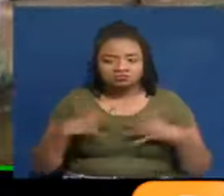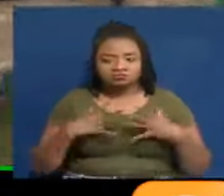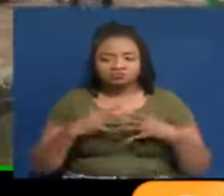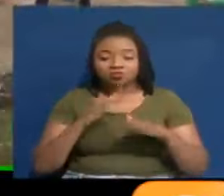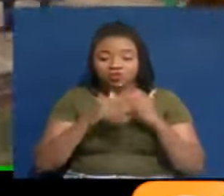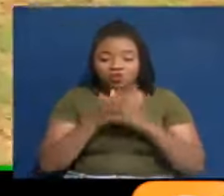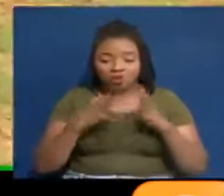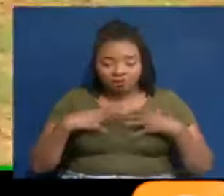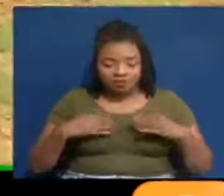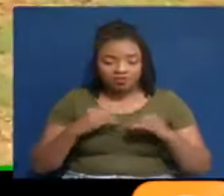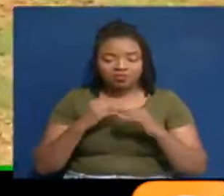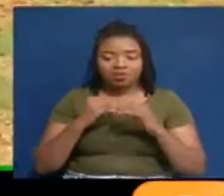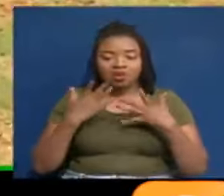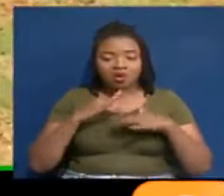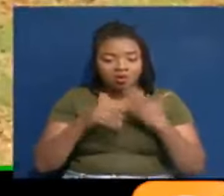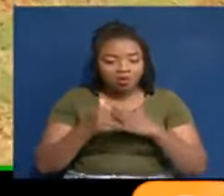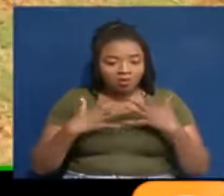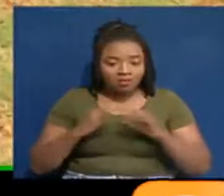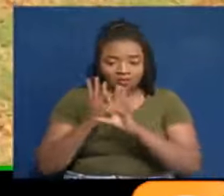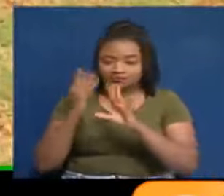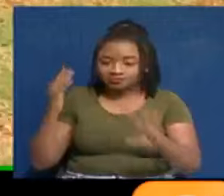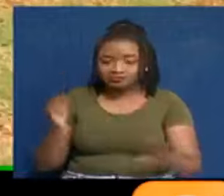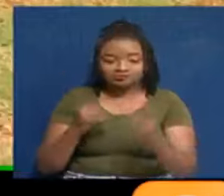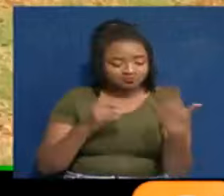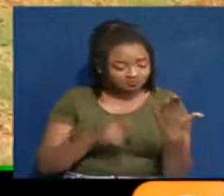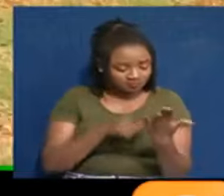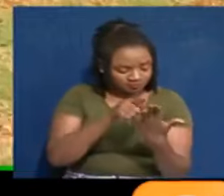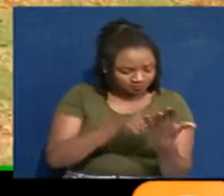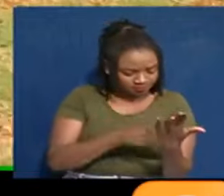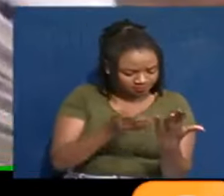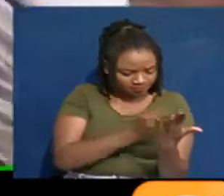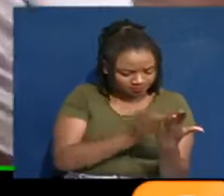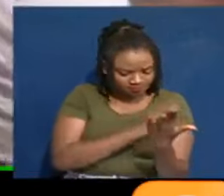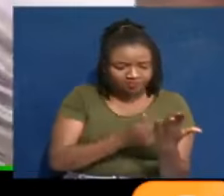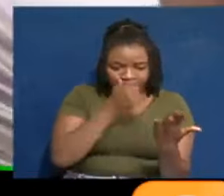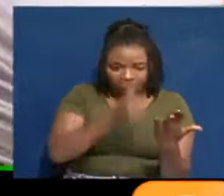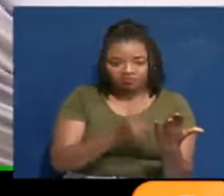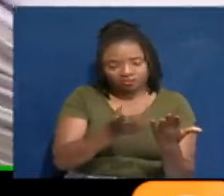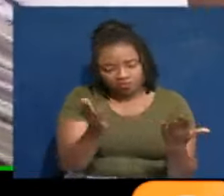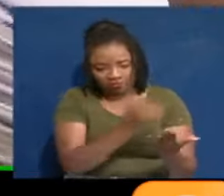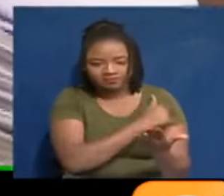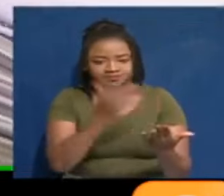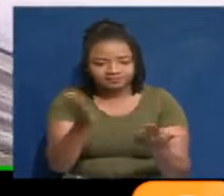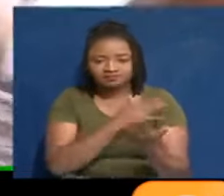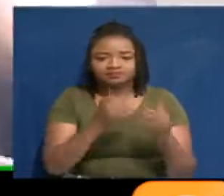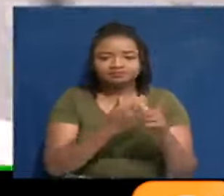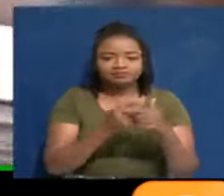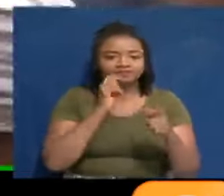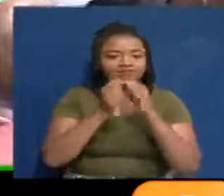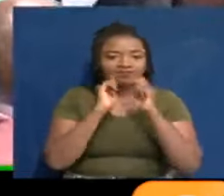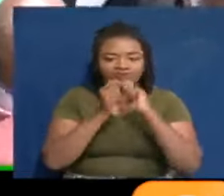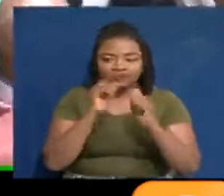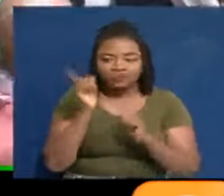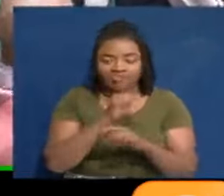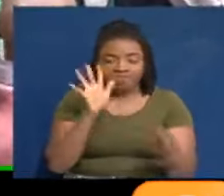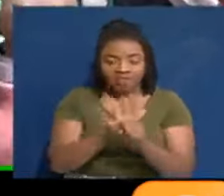your documents, you are pre-screened. If you don't pass, you go. If you pass, you follow the line. And then you are interviewed. And many people